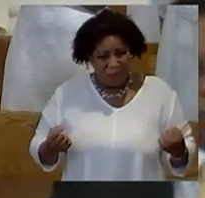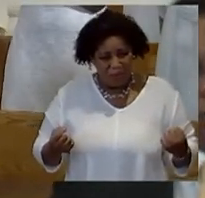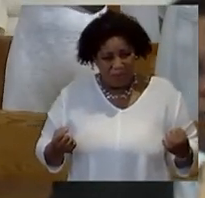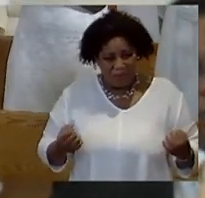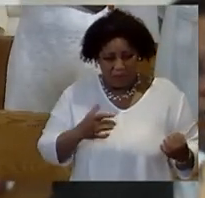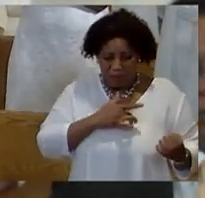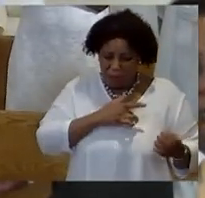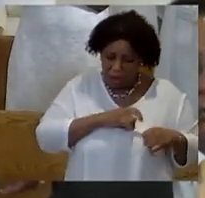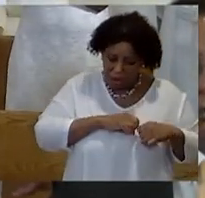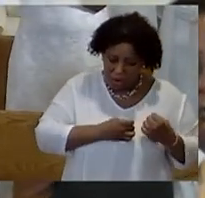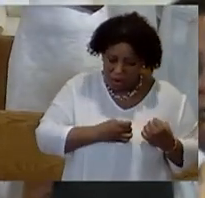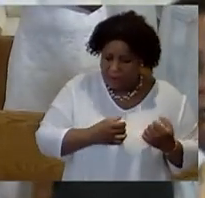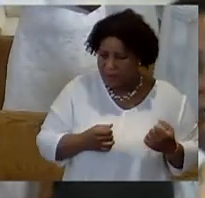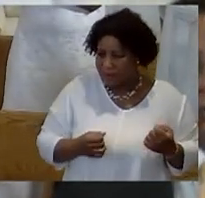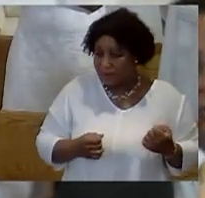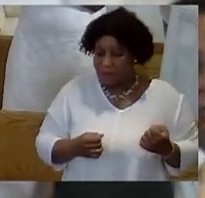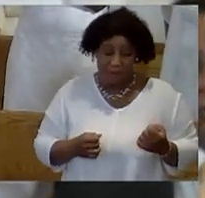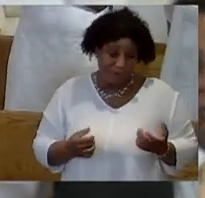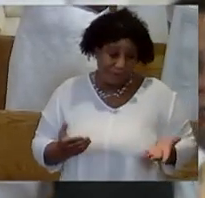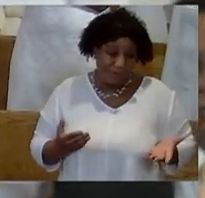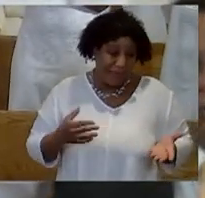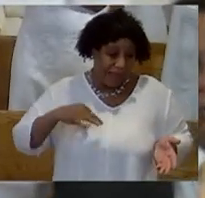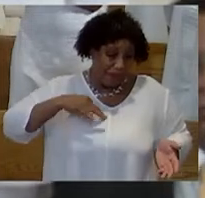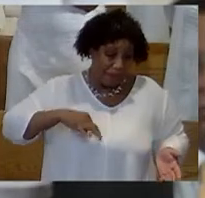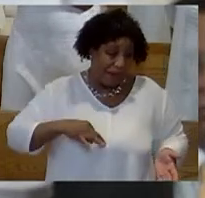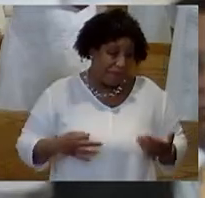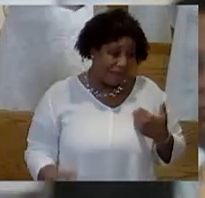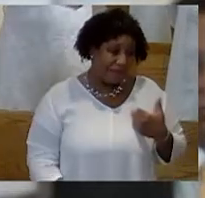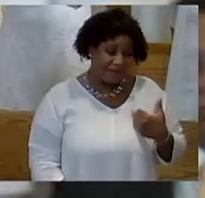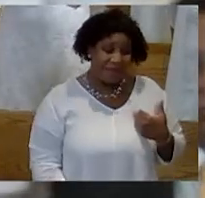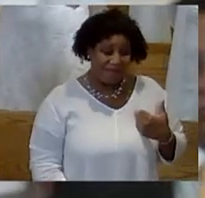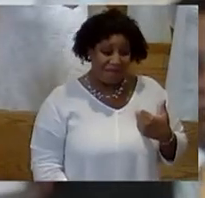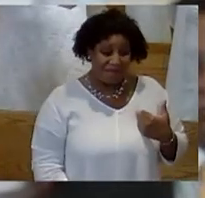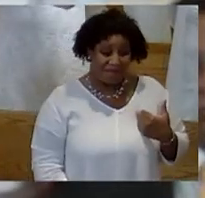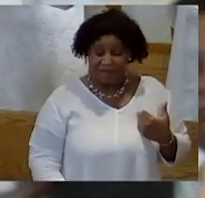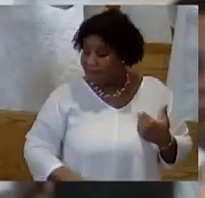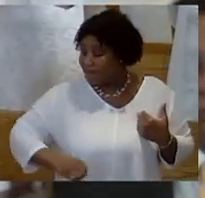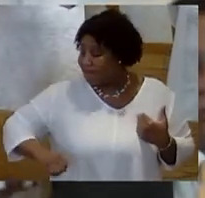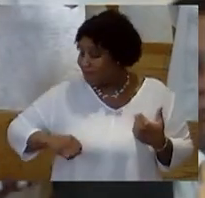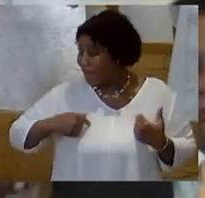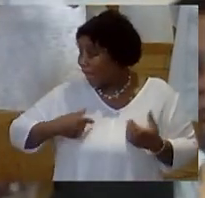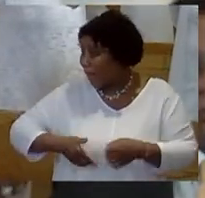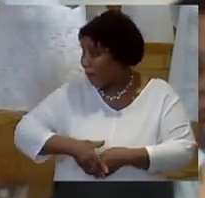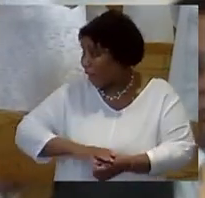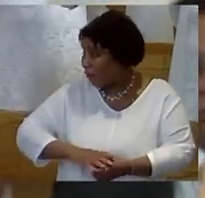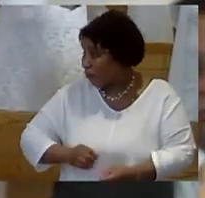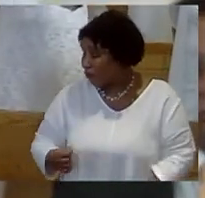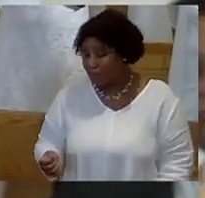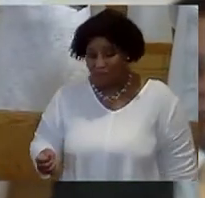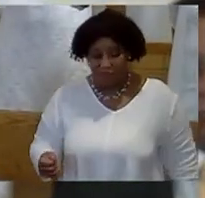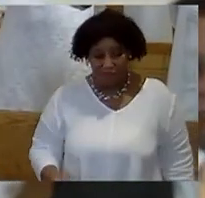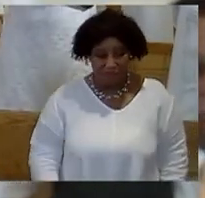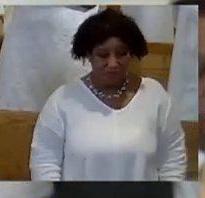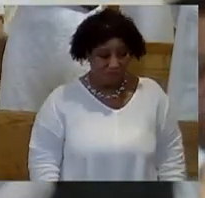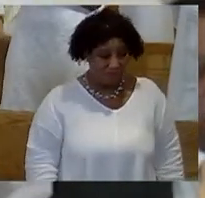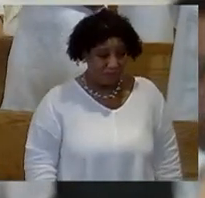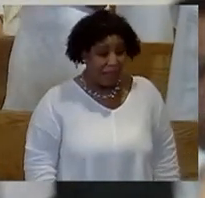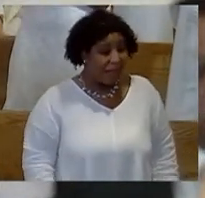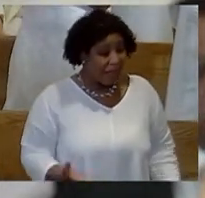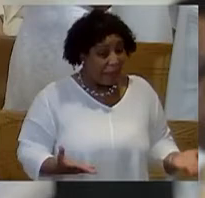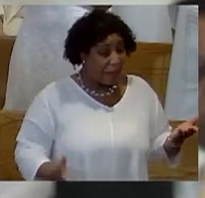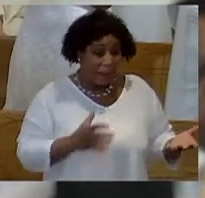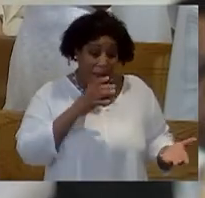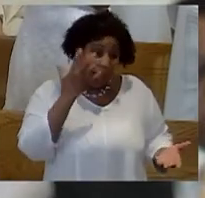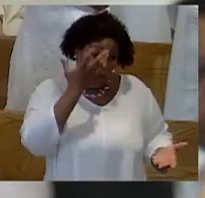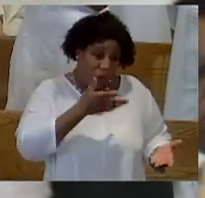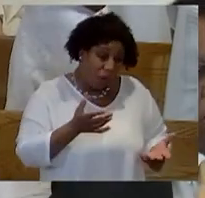broken heart. I tell you, I got benefits. Tell your neighbor, say, neighbor, I'm covered. I may not look like